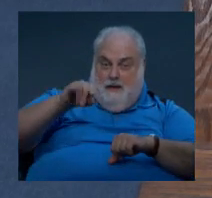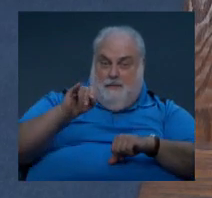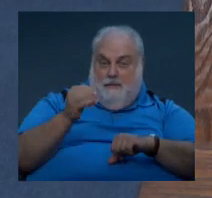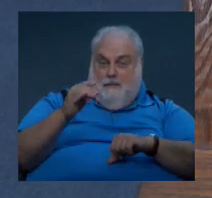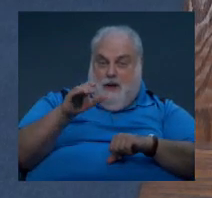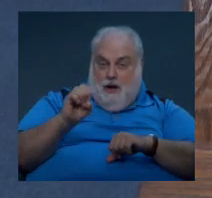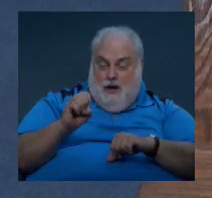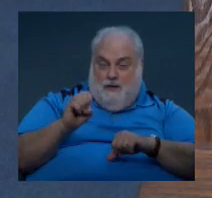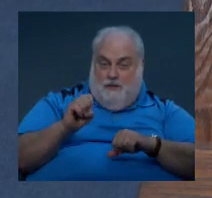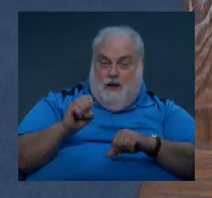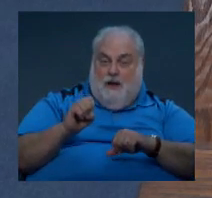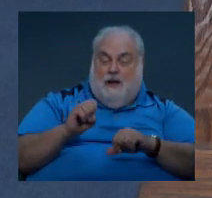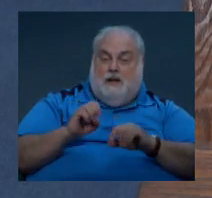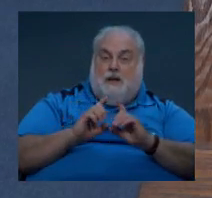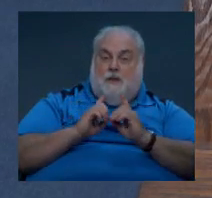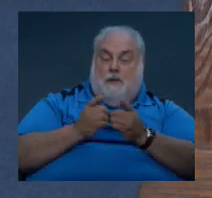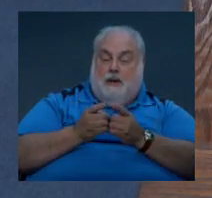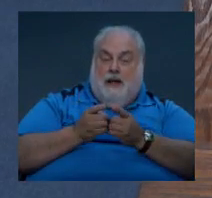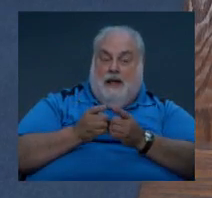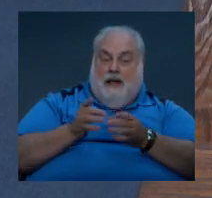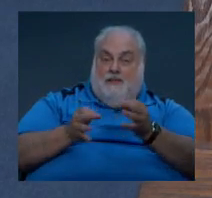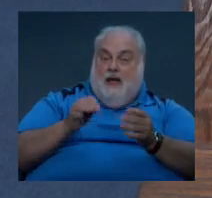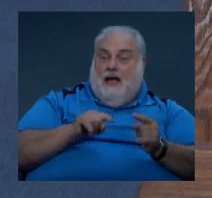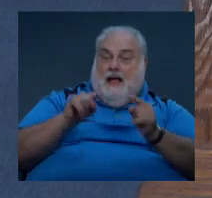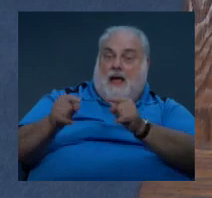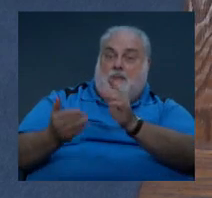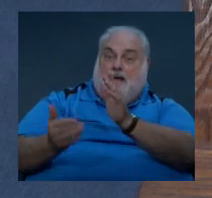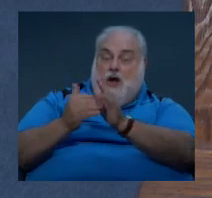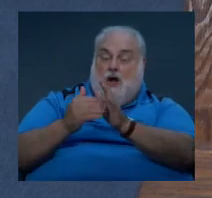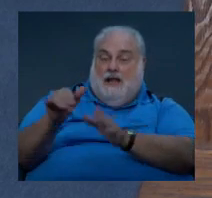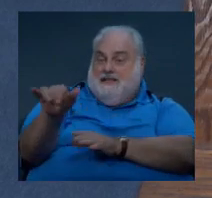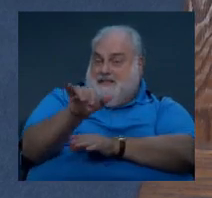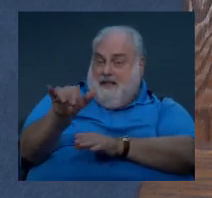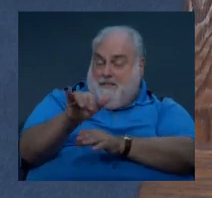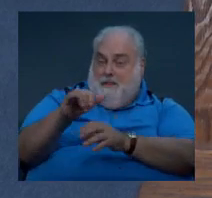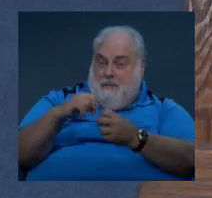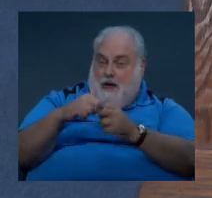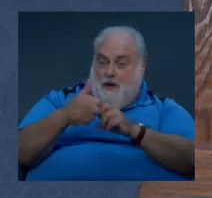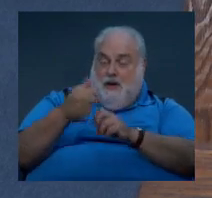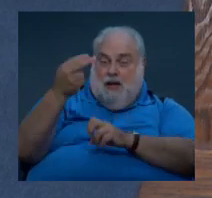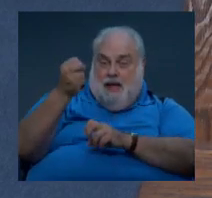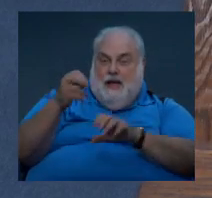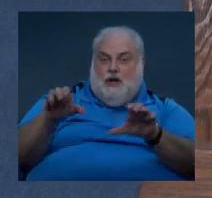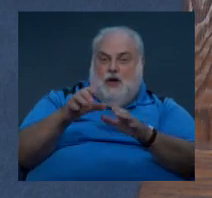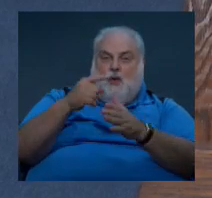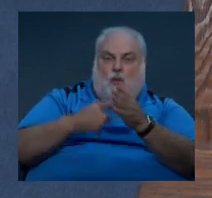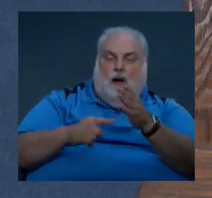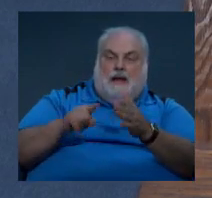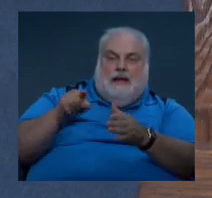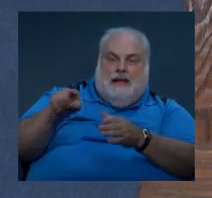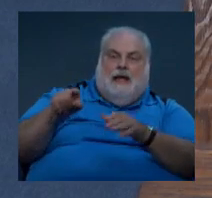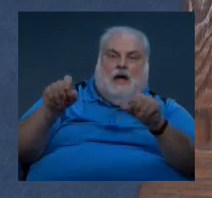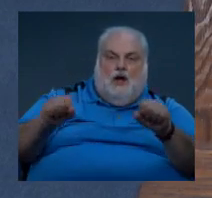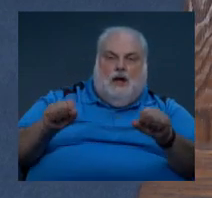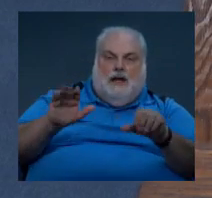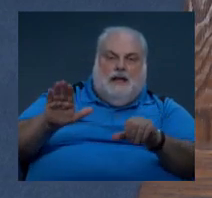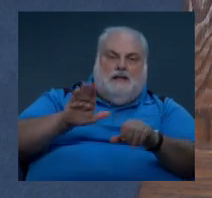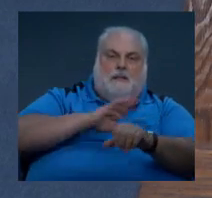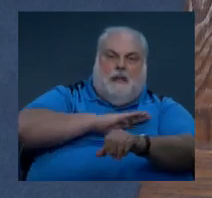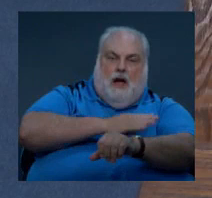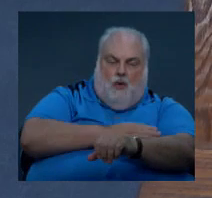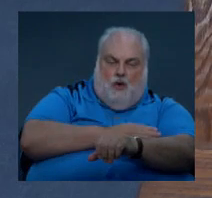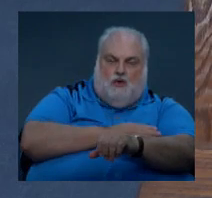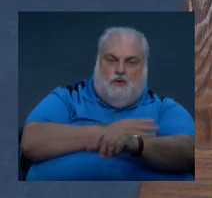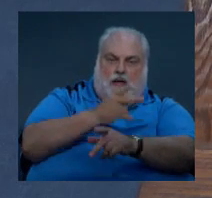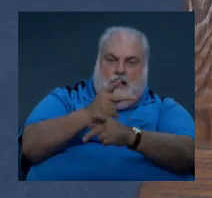the police department if they were back there again on a similar or another matter, he was going to do whatever he could in his power to take care of